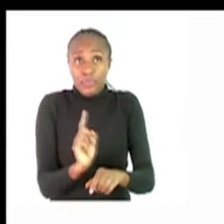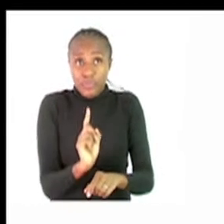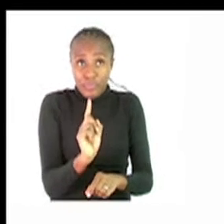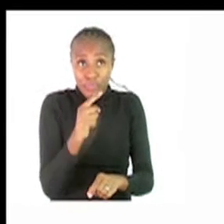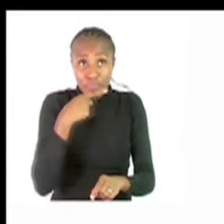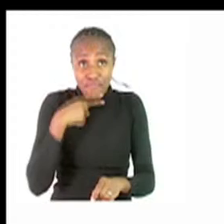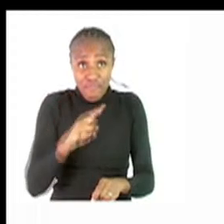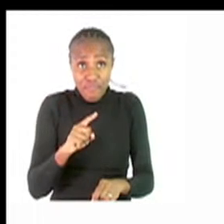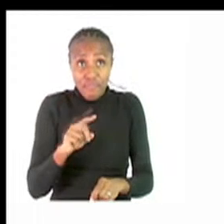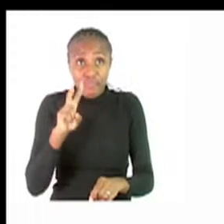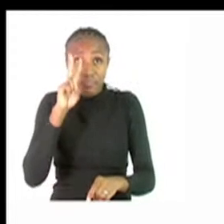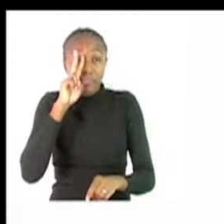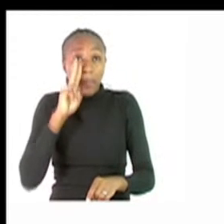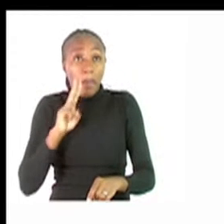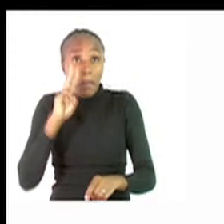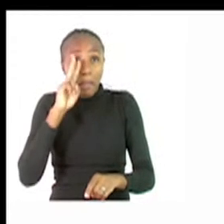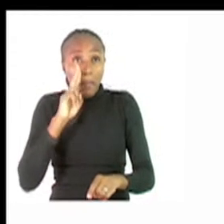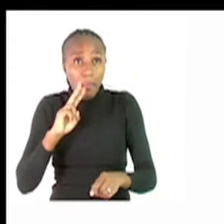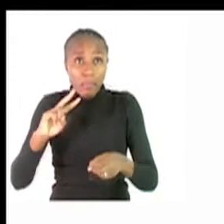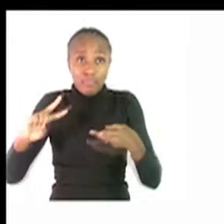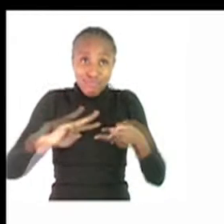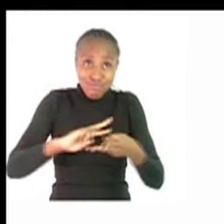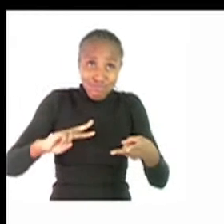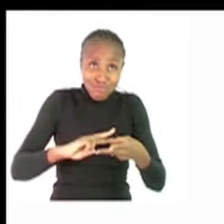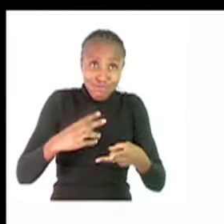can cure HIV/AIDS.